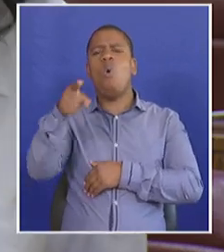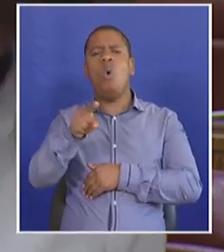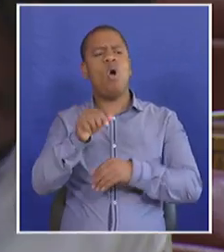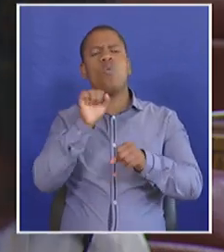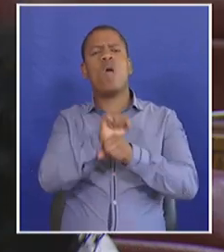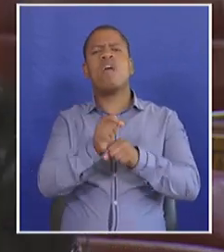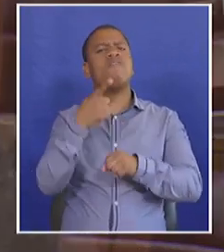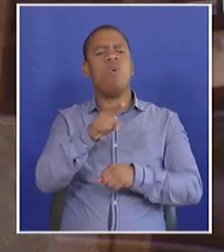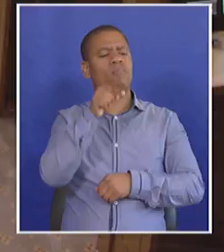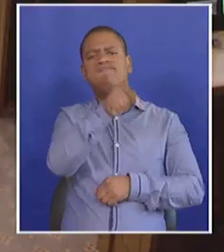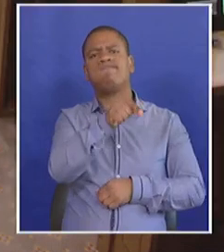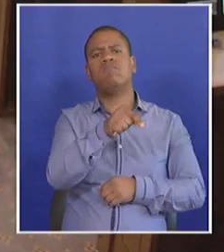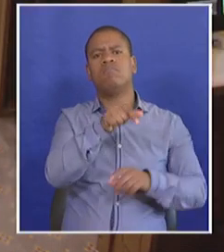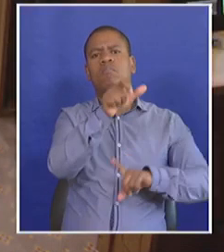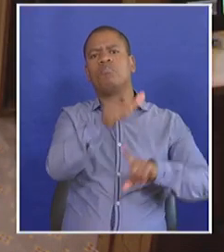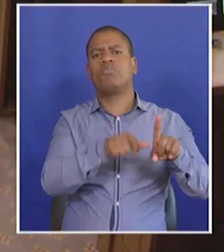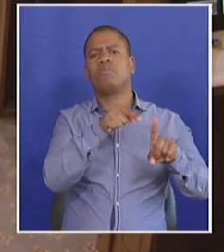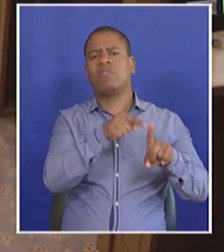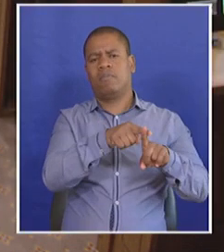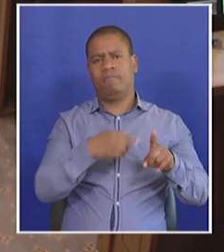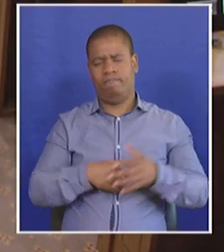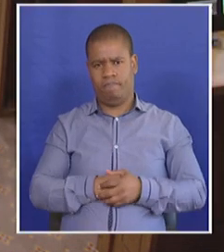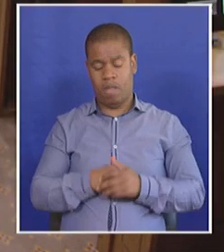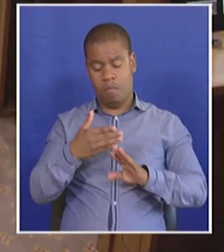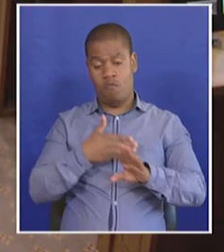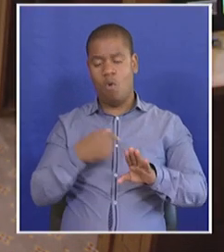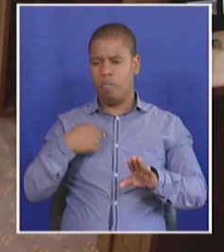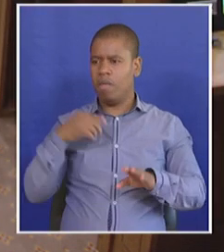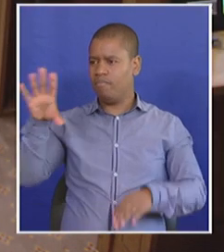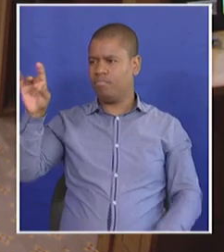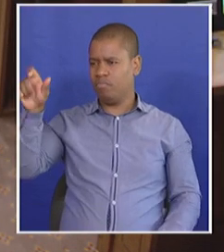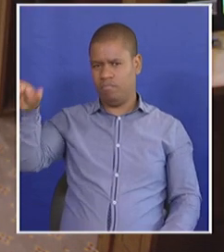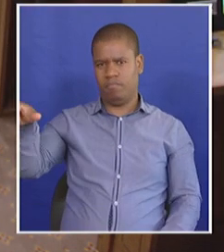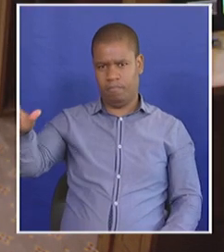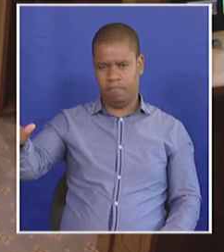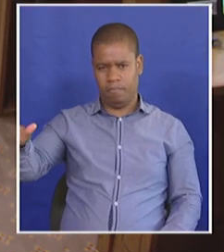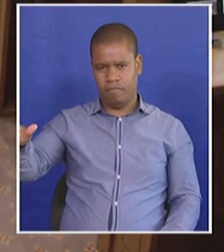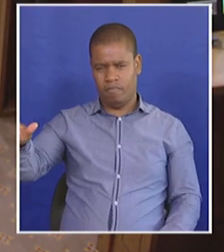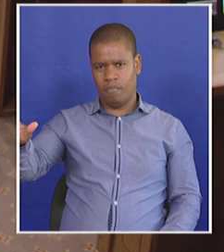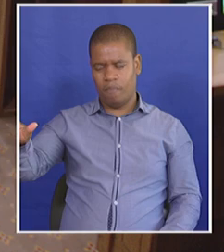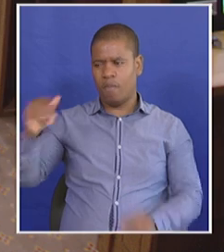you. Firstly, Honorable, before I recognize you, Honorable Dlamini,